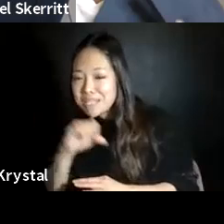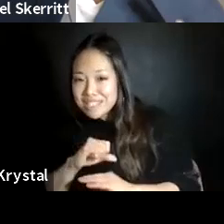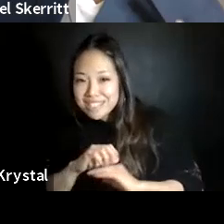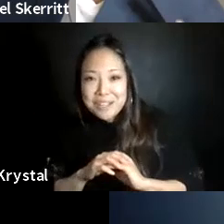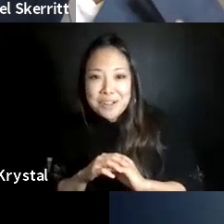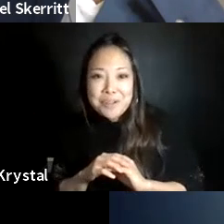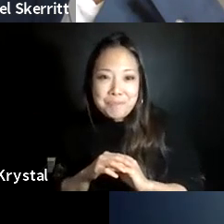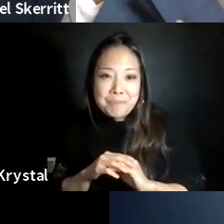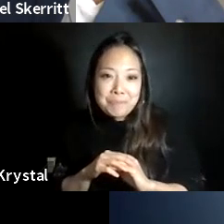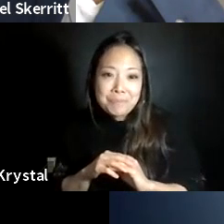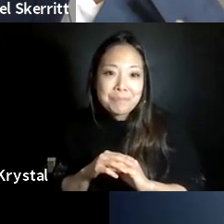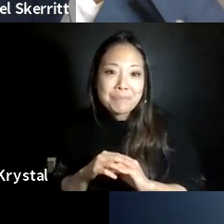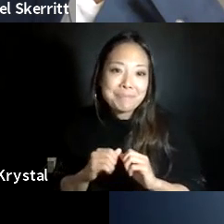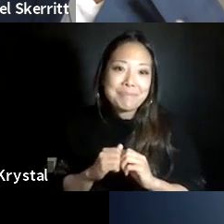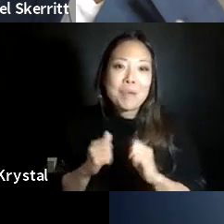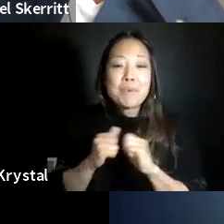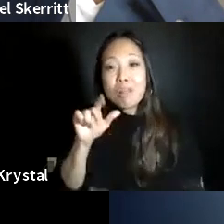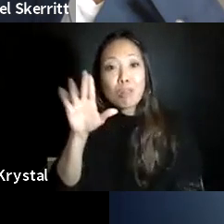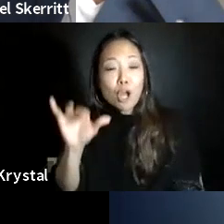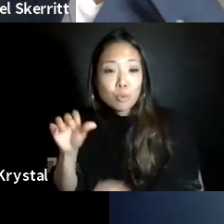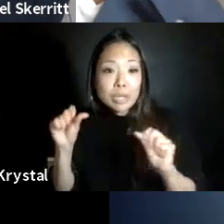Okay, so this is what I'm going to suggest.